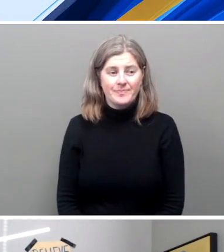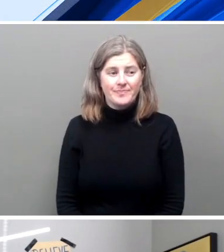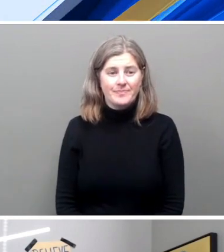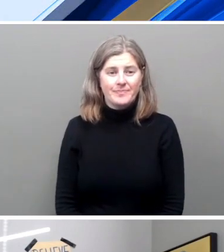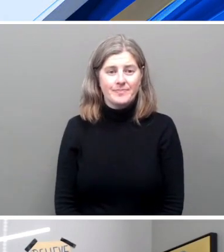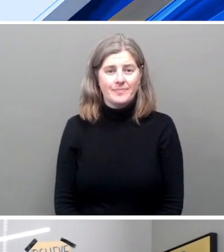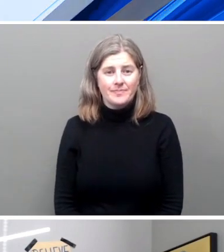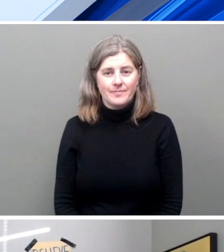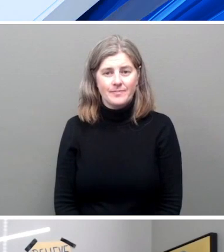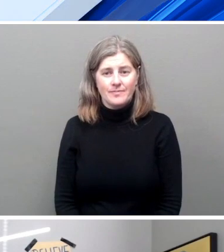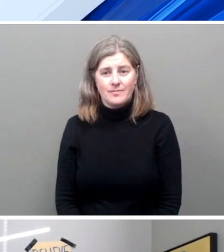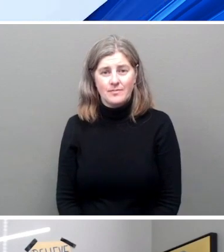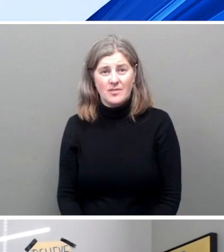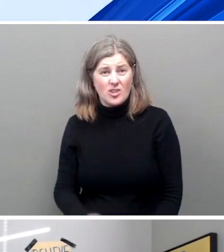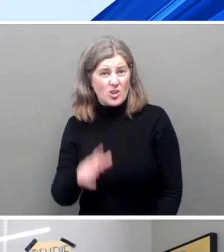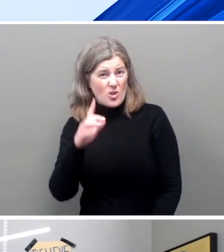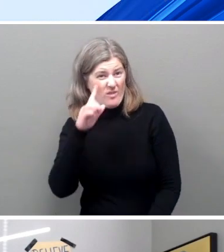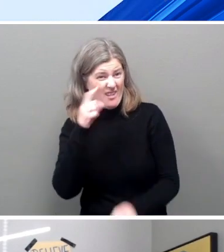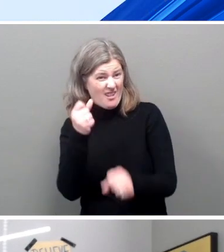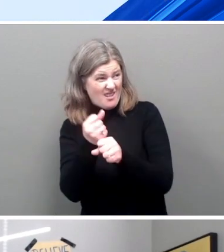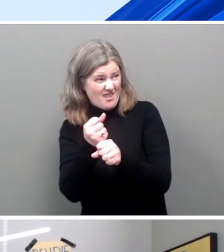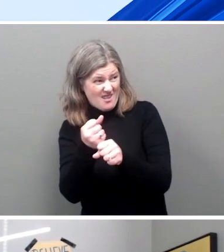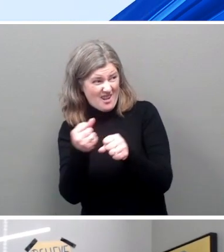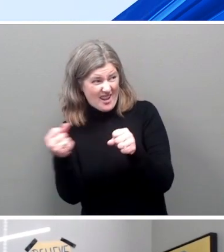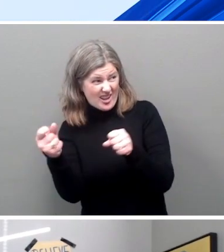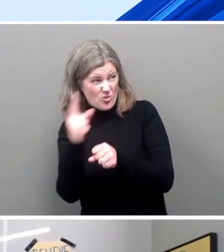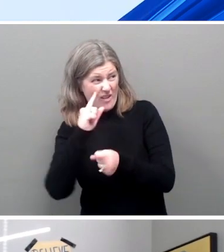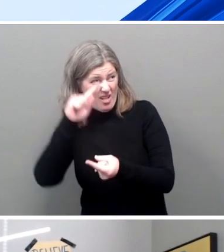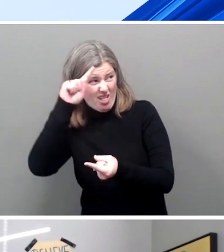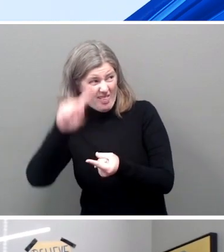Do you think next year it's likely we'll have fewer deaths than this year?